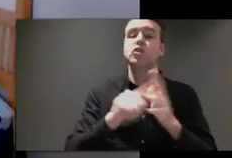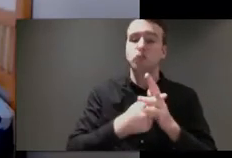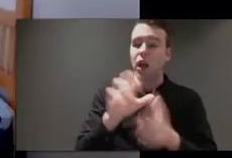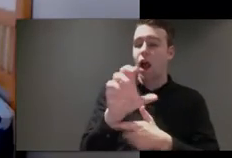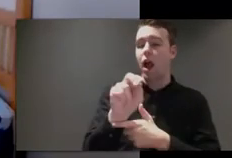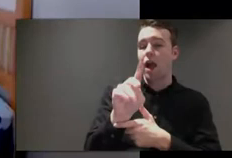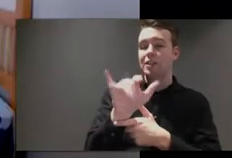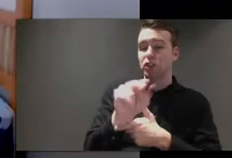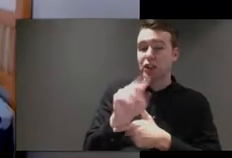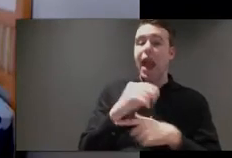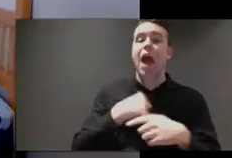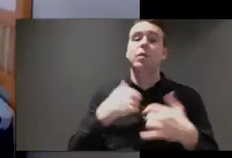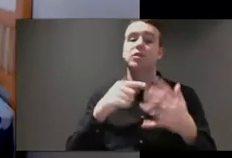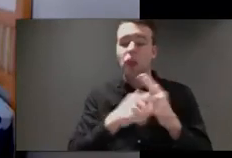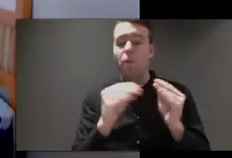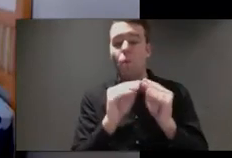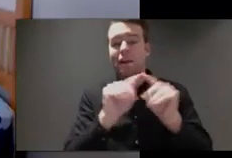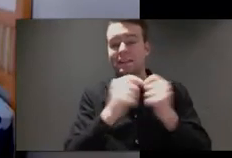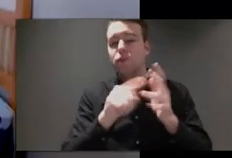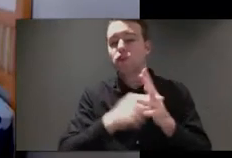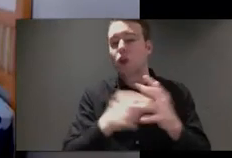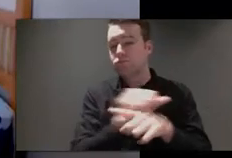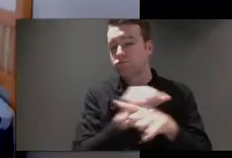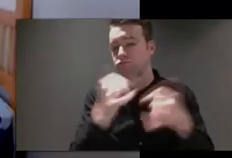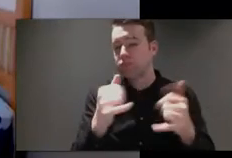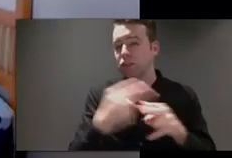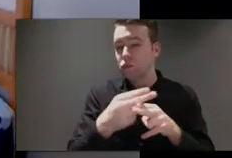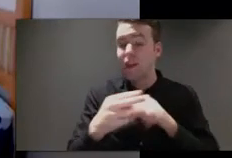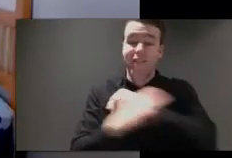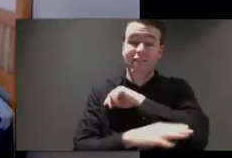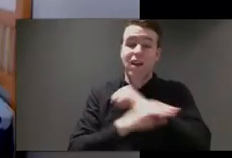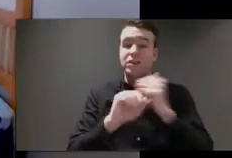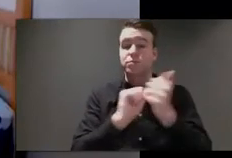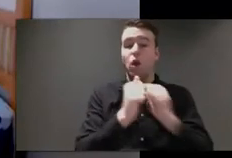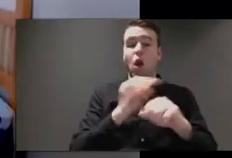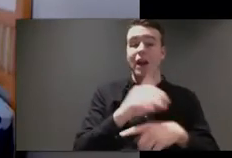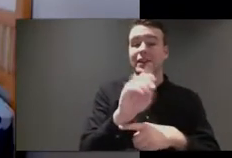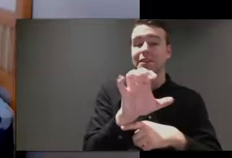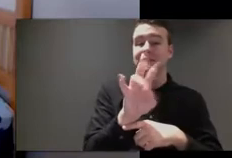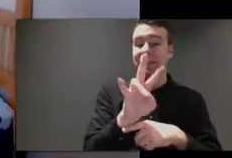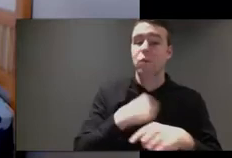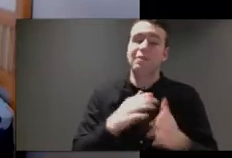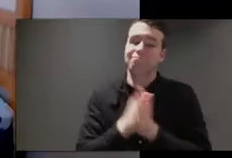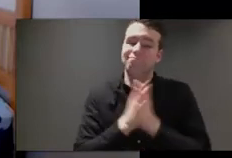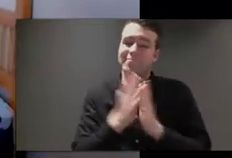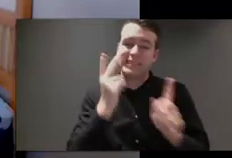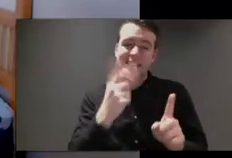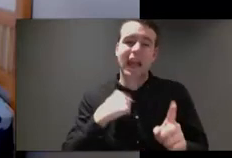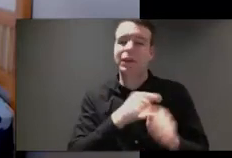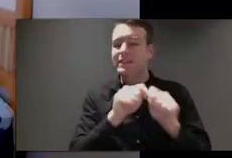conditioning, and we plan for more teams to start soon. With fall sports now starting on December 7th, we are eager to see how our Wildcat teams